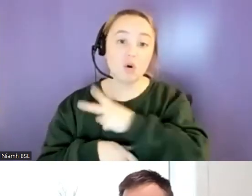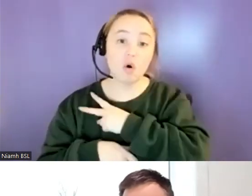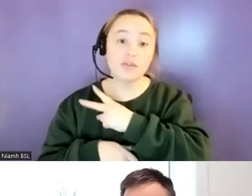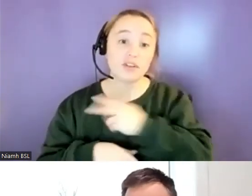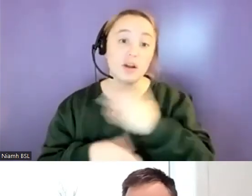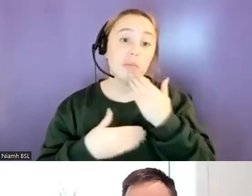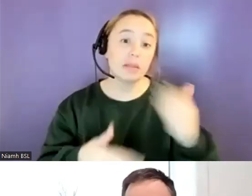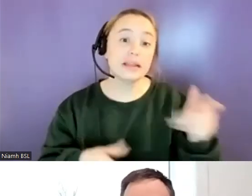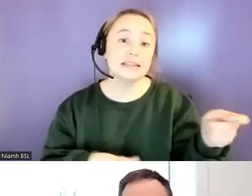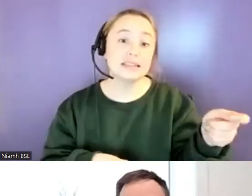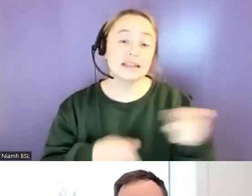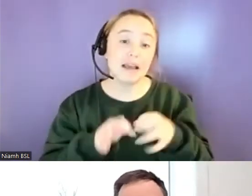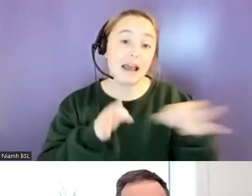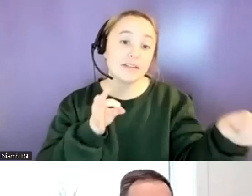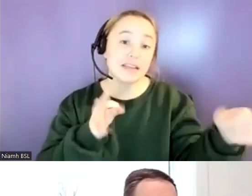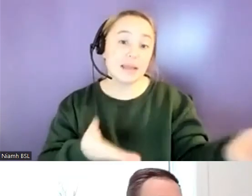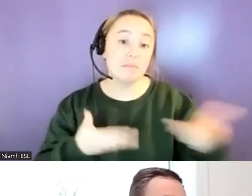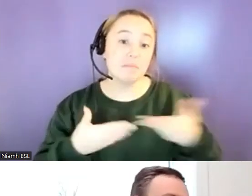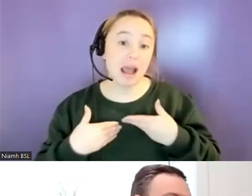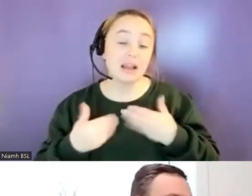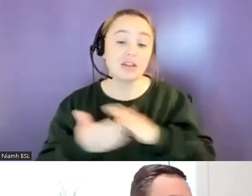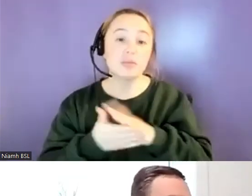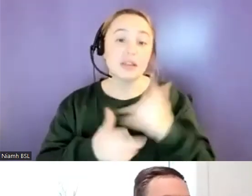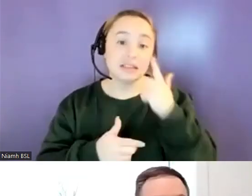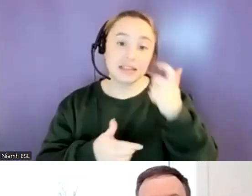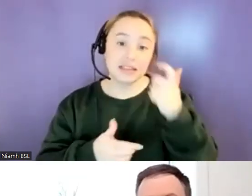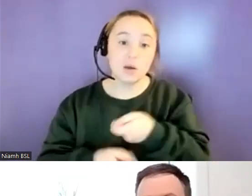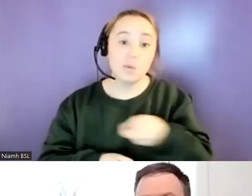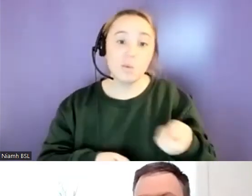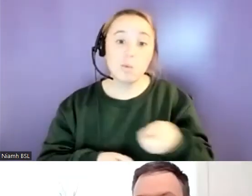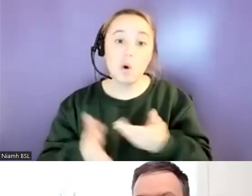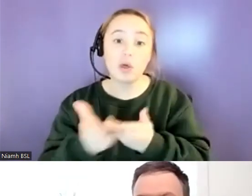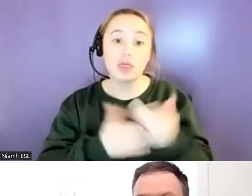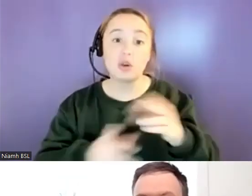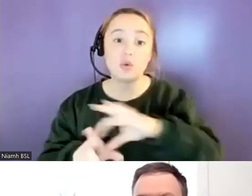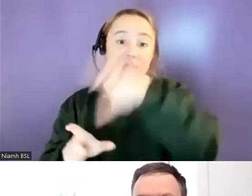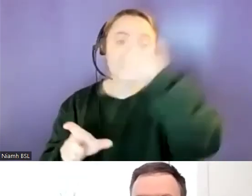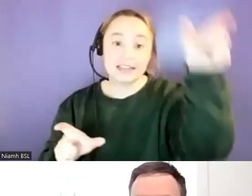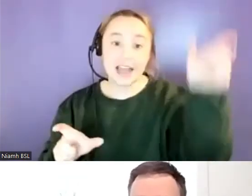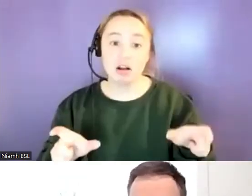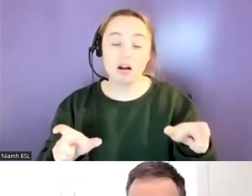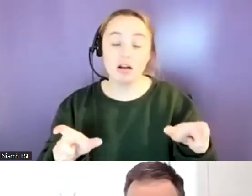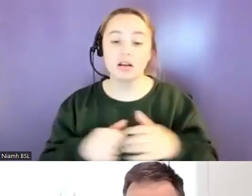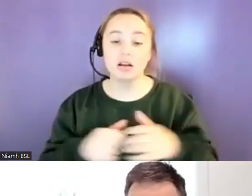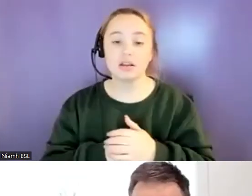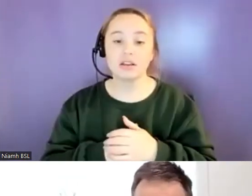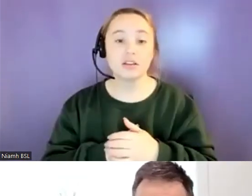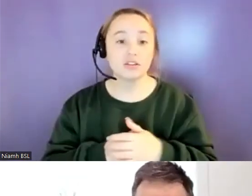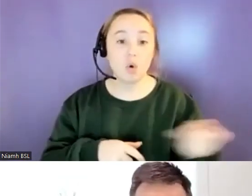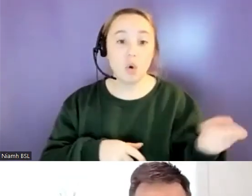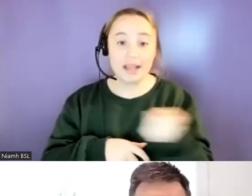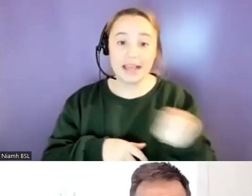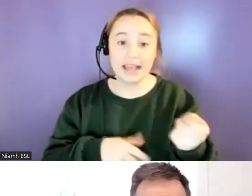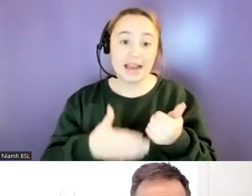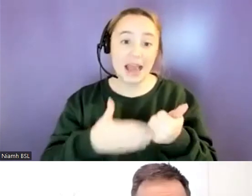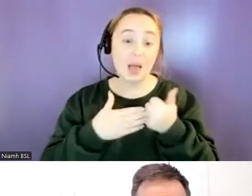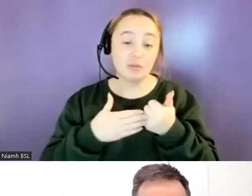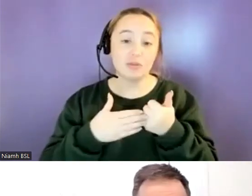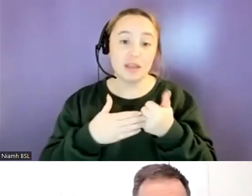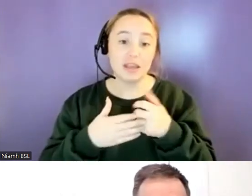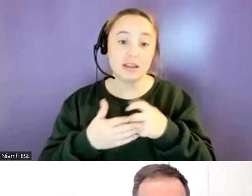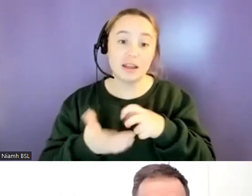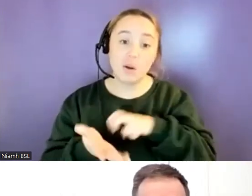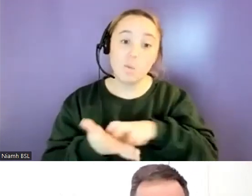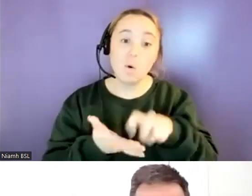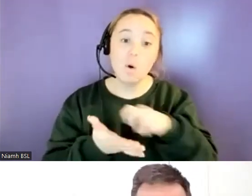cane back so I could walk through the scanner, because I can't see, I'm visually impaired. So the cane helps me navigate. Some